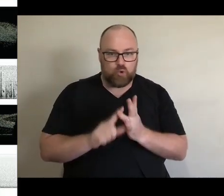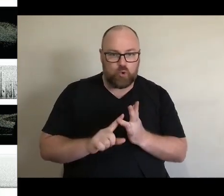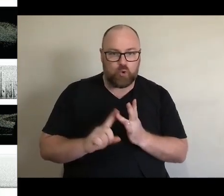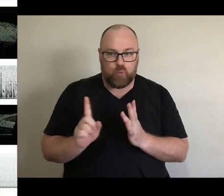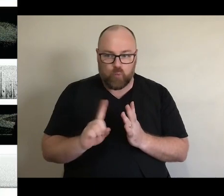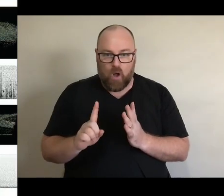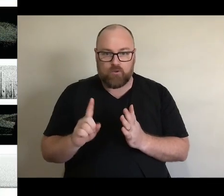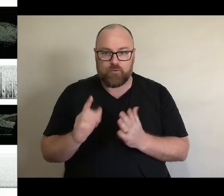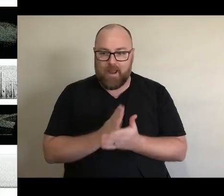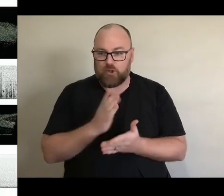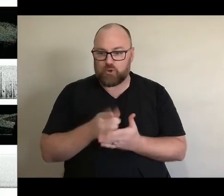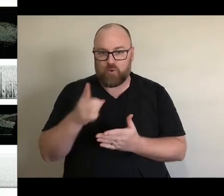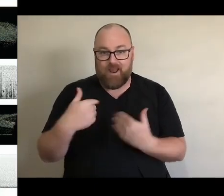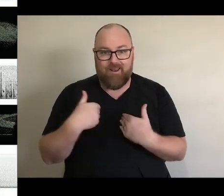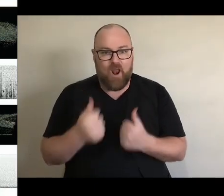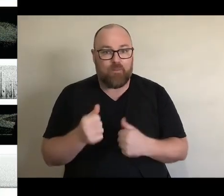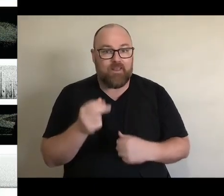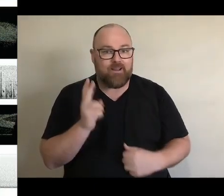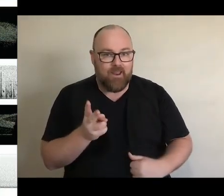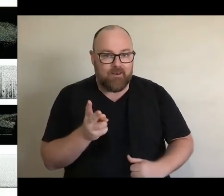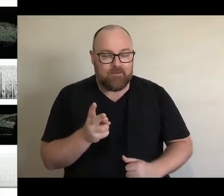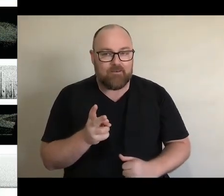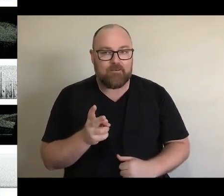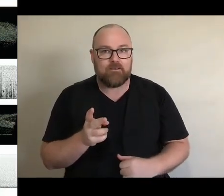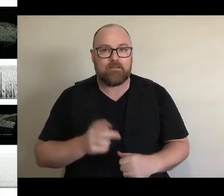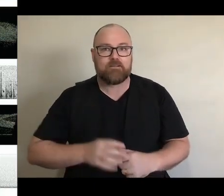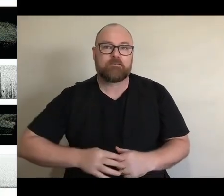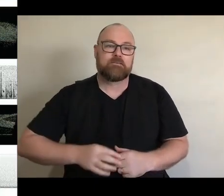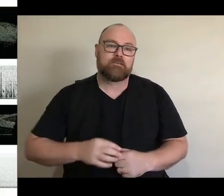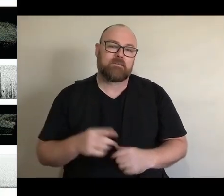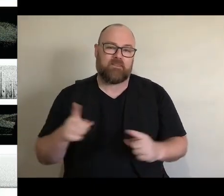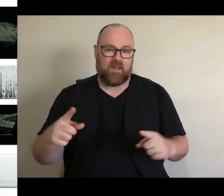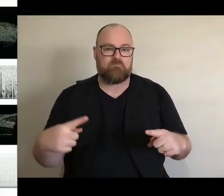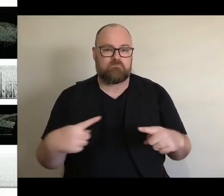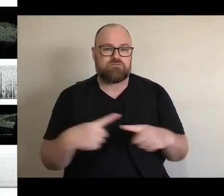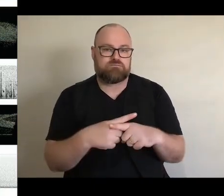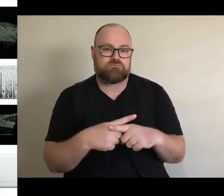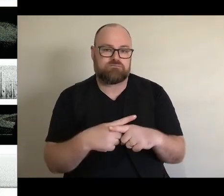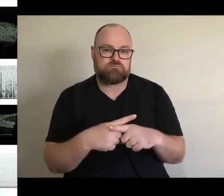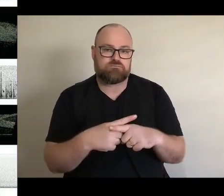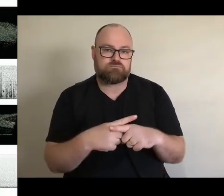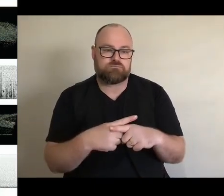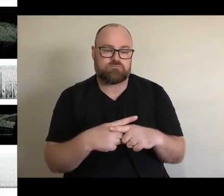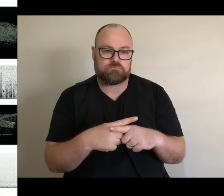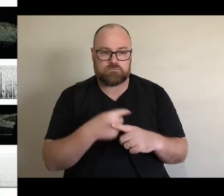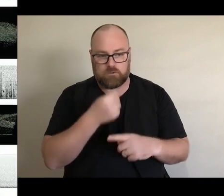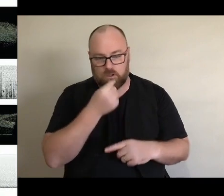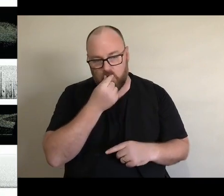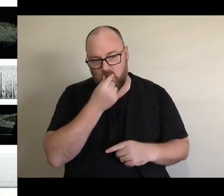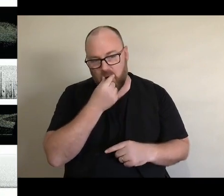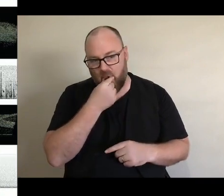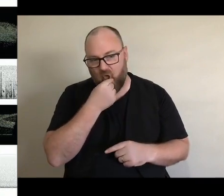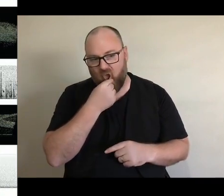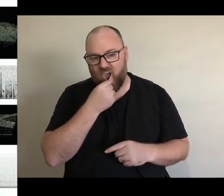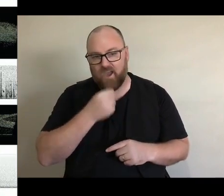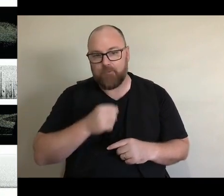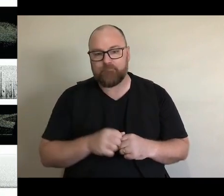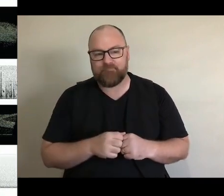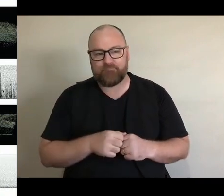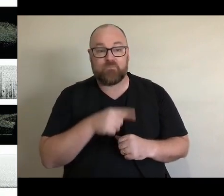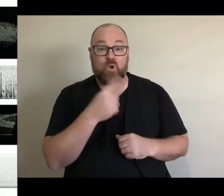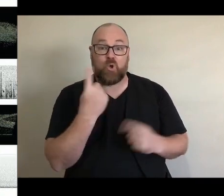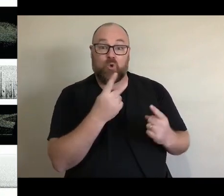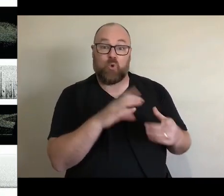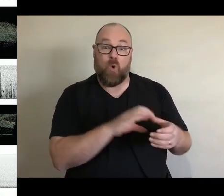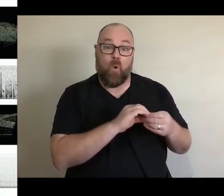place healthy again, that often breaches the boundaries of what a property owner in this